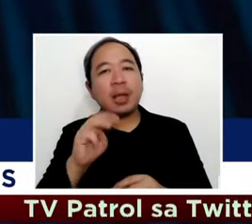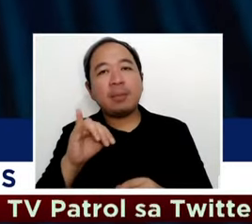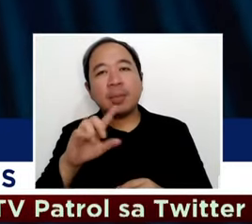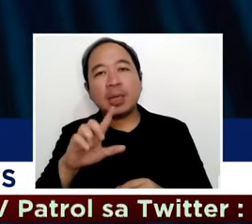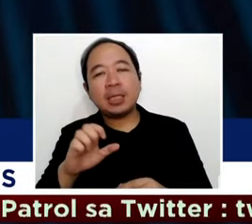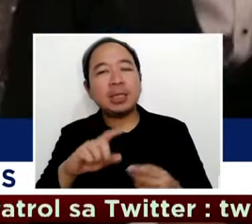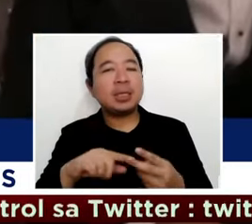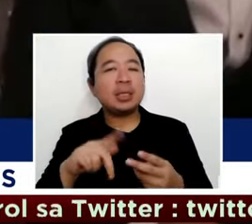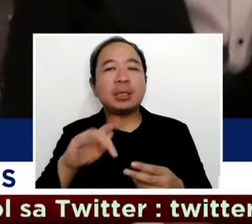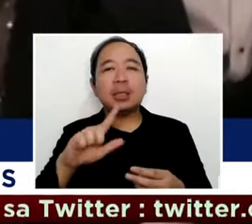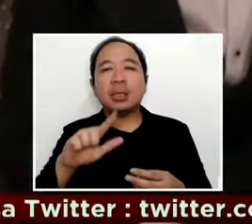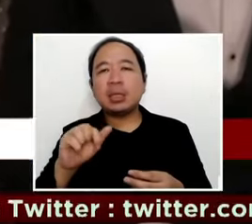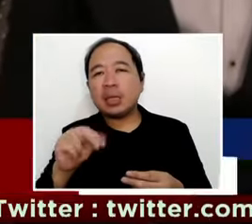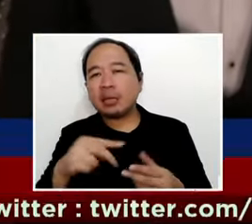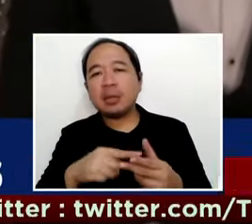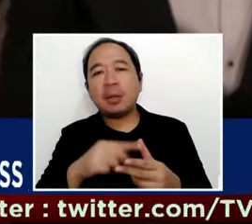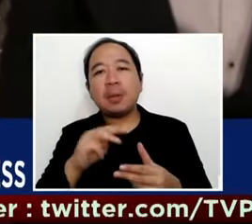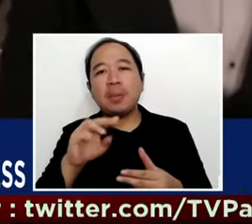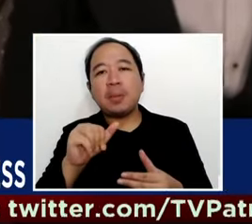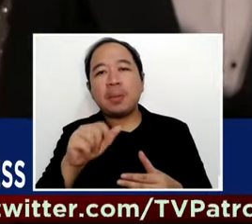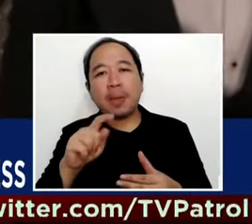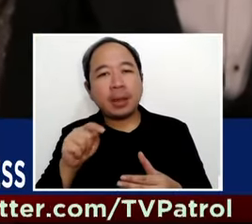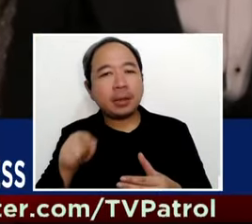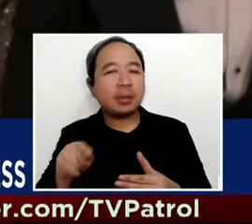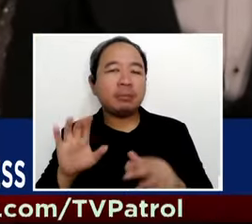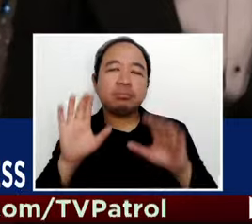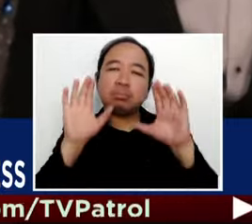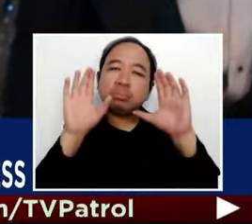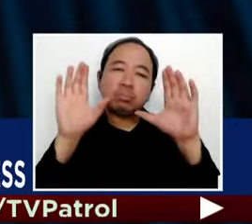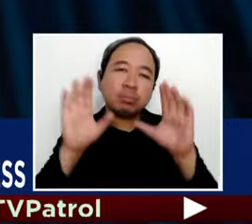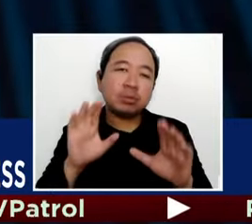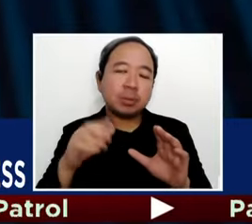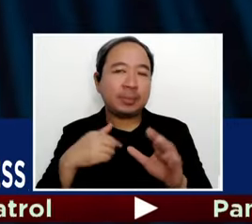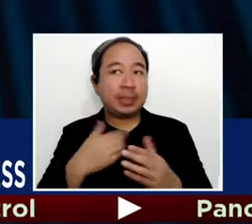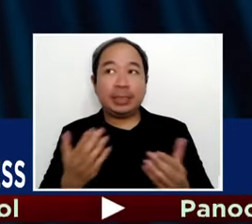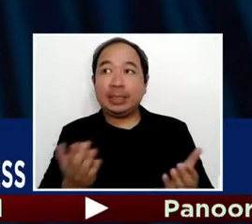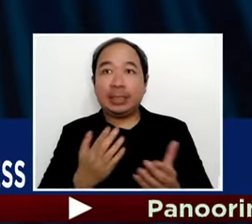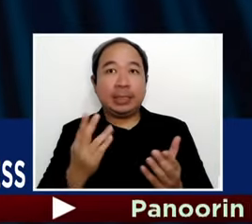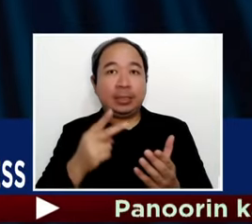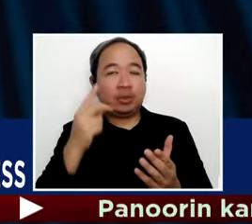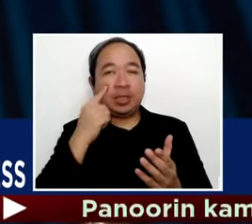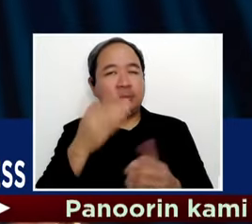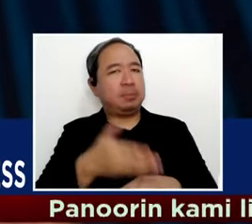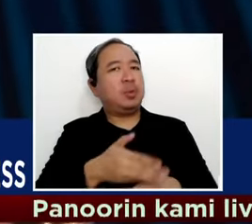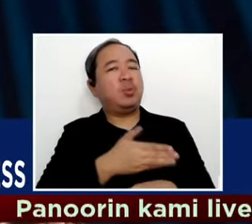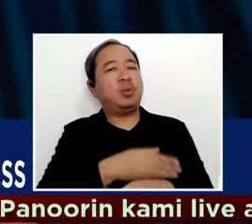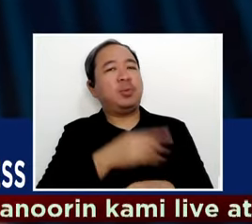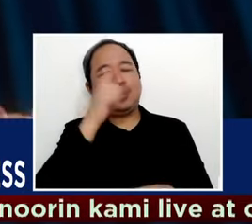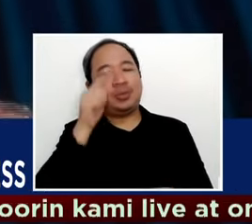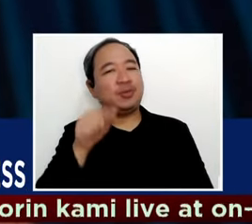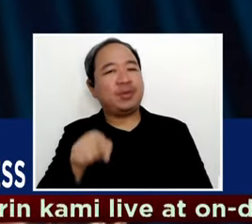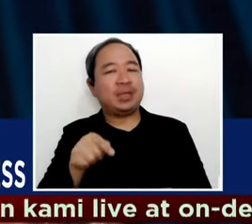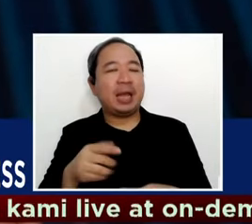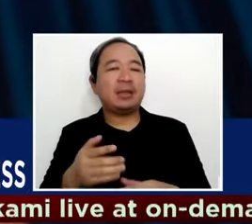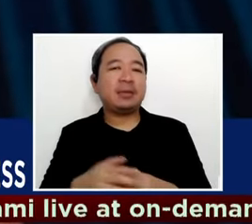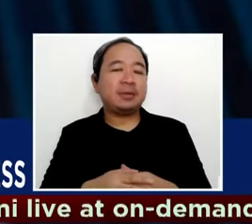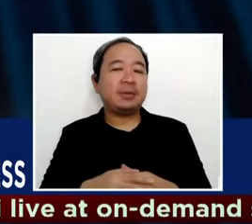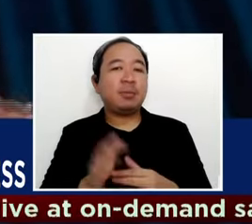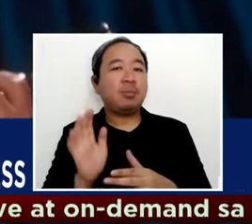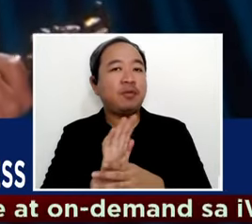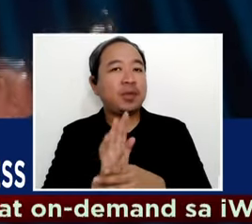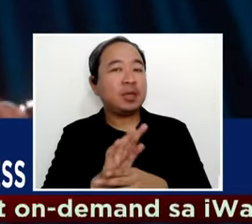Damon, Blunt. It was fantastic, and I stand here before you a better man because of it. You know, what we do is